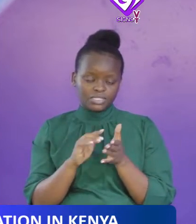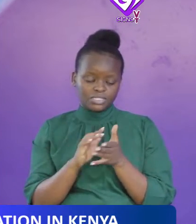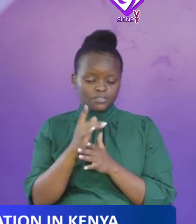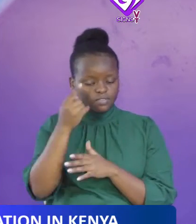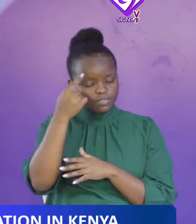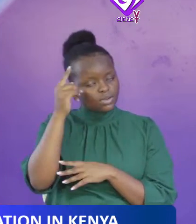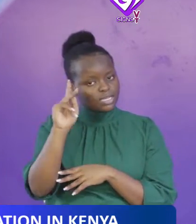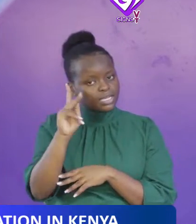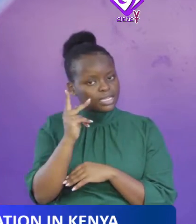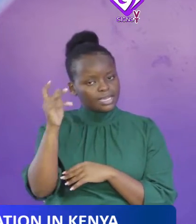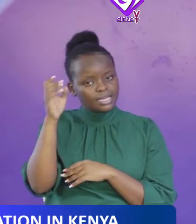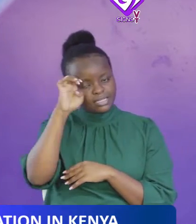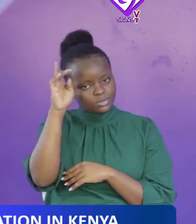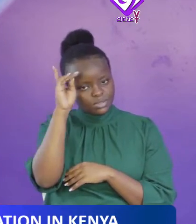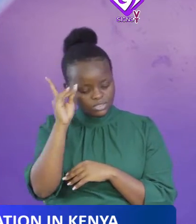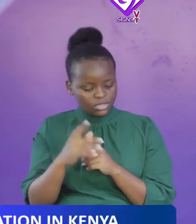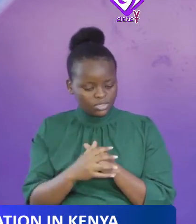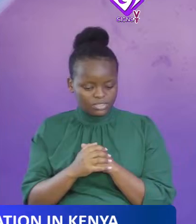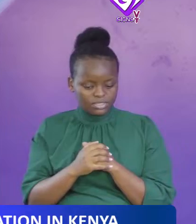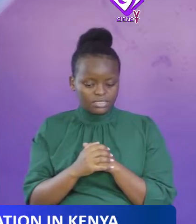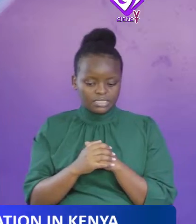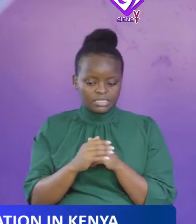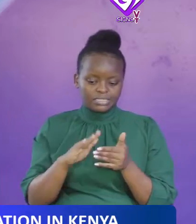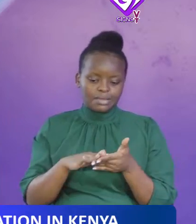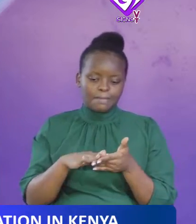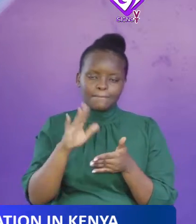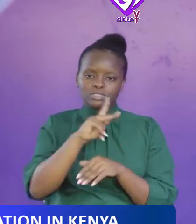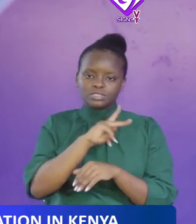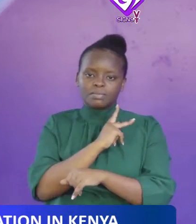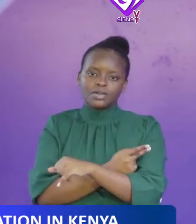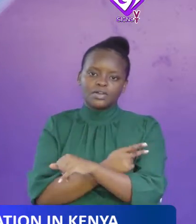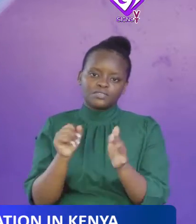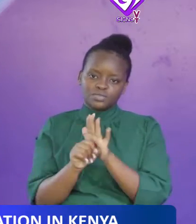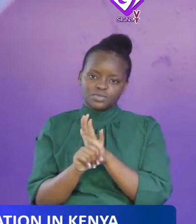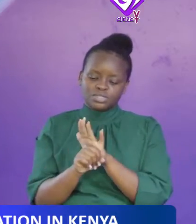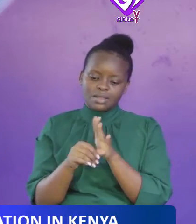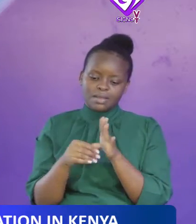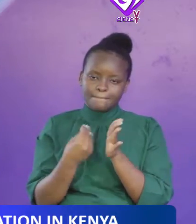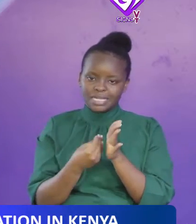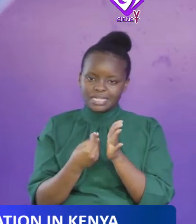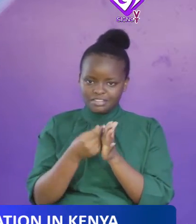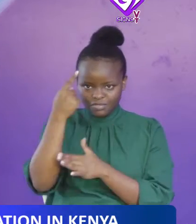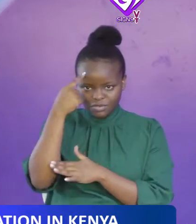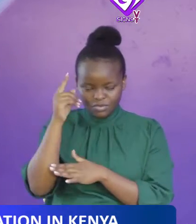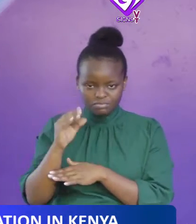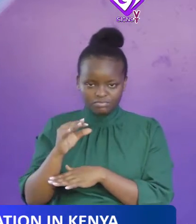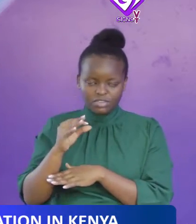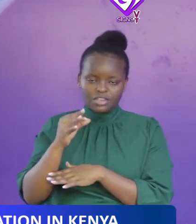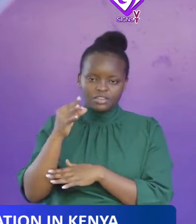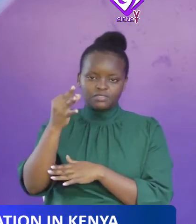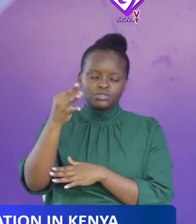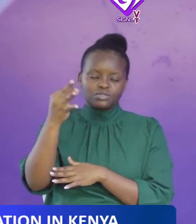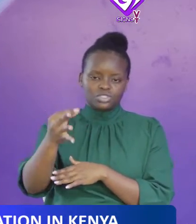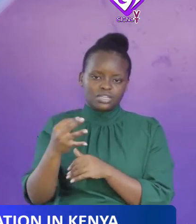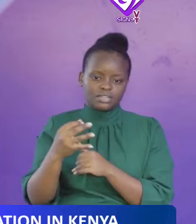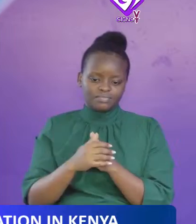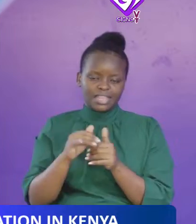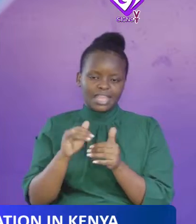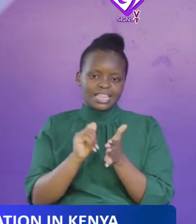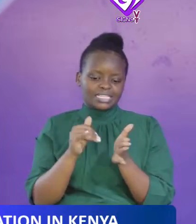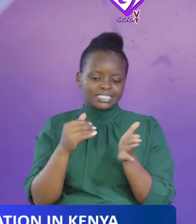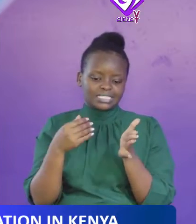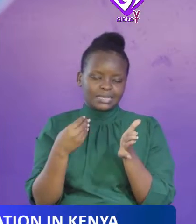now, education is the most powerful currency for the future. Hiyo ndio shilingi ya